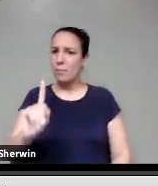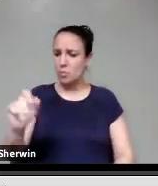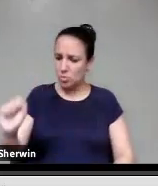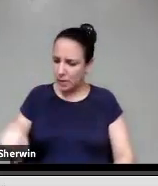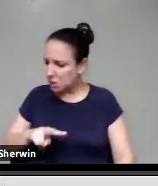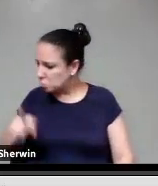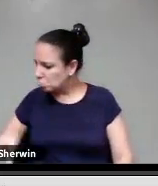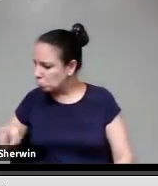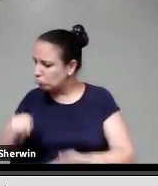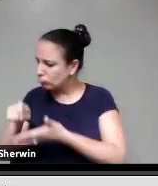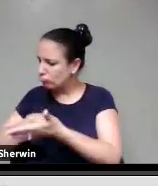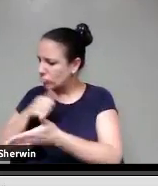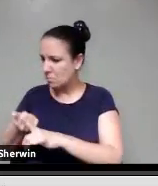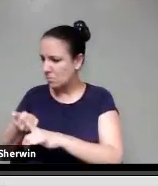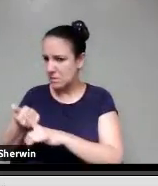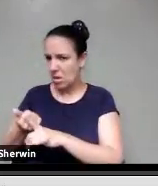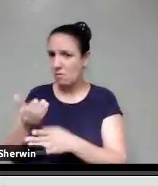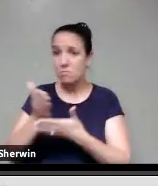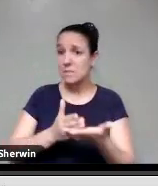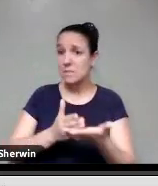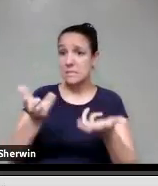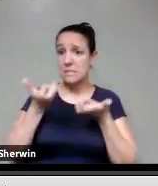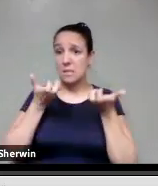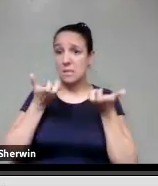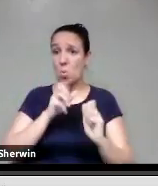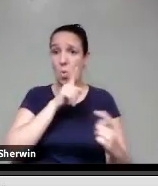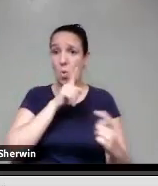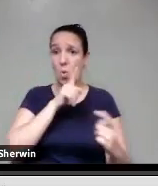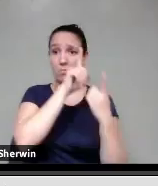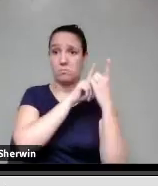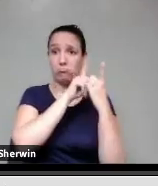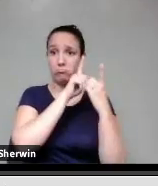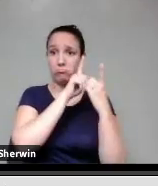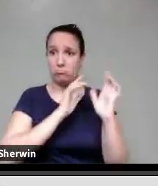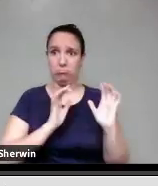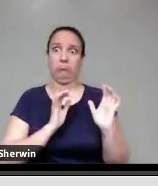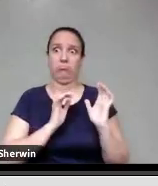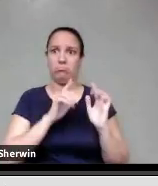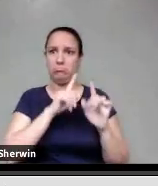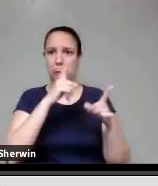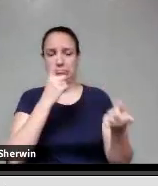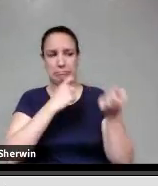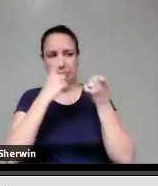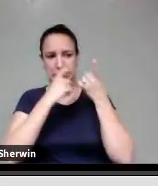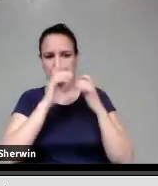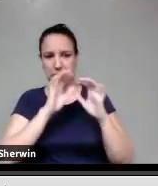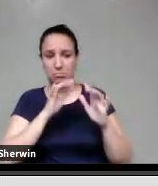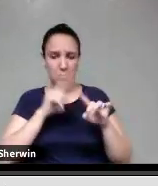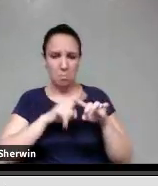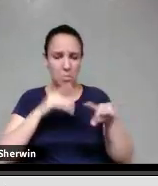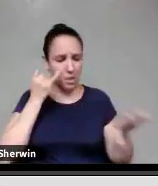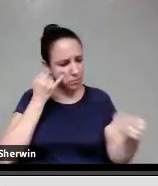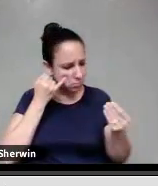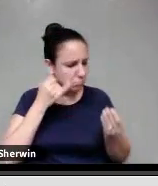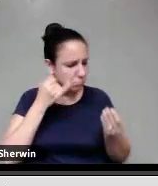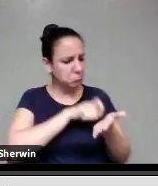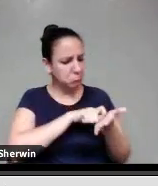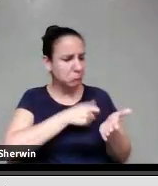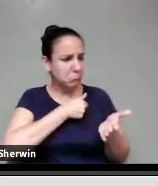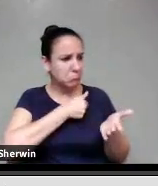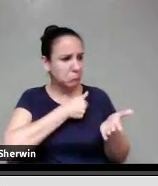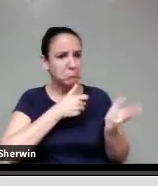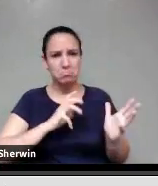certain people that wouldn't really feel comfortable with a face-to-face interview, if you will, but might feel comfortable with picking up a comment card. And